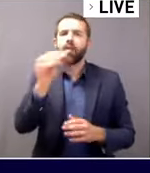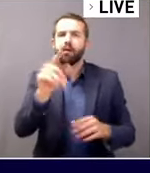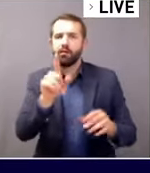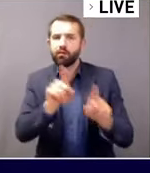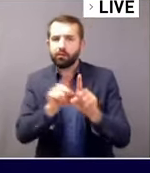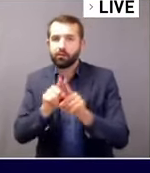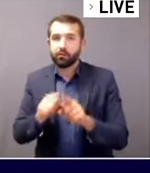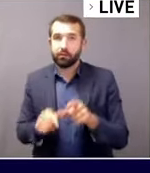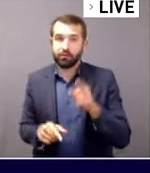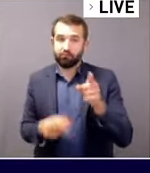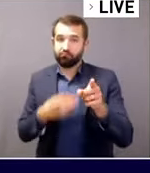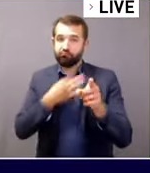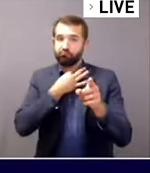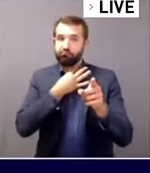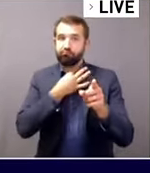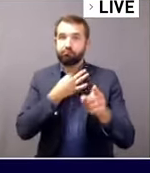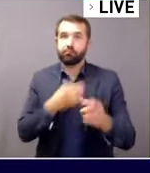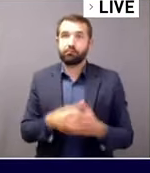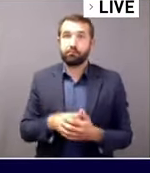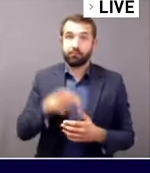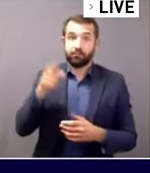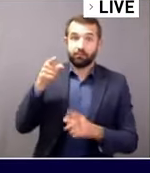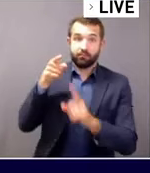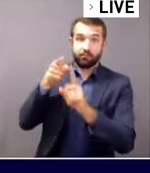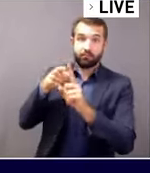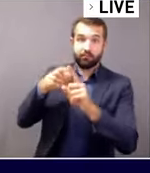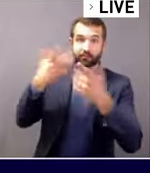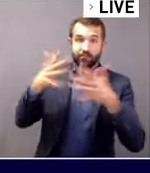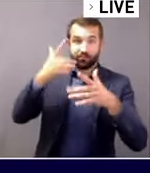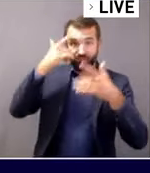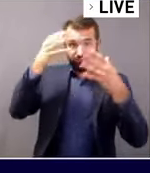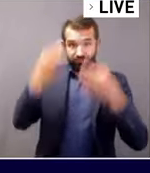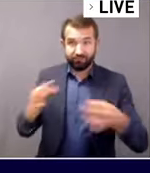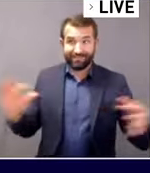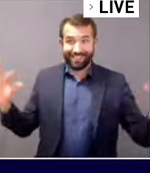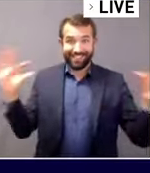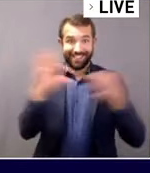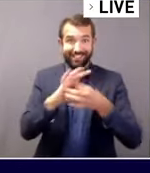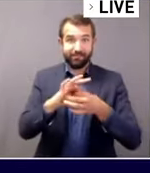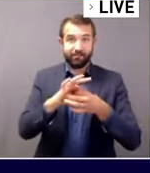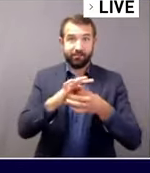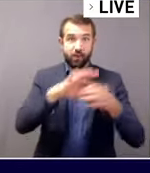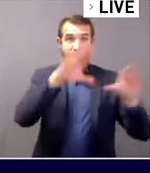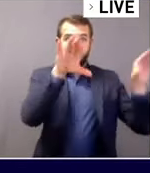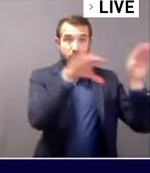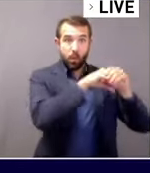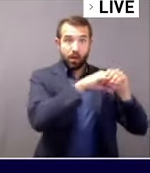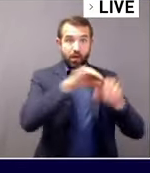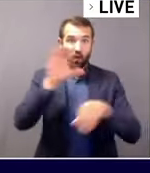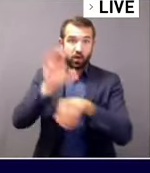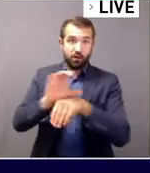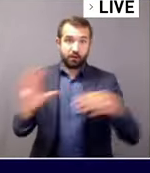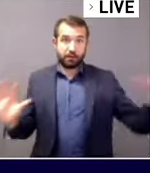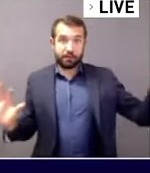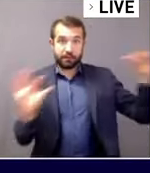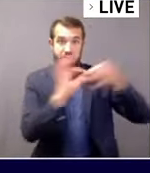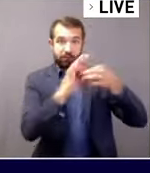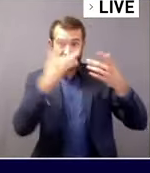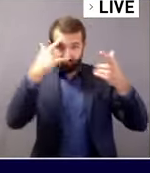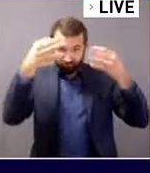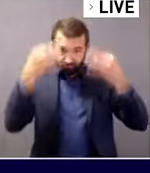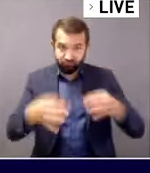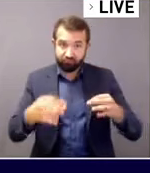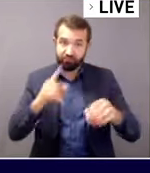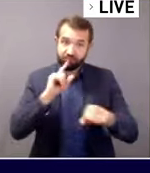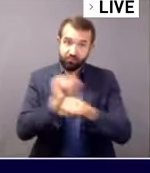that outbreak and the wedding in Millinocket? Not a direct link, although that is a focus of our investigation through the contact